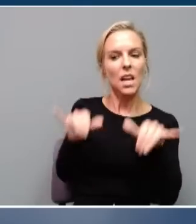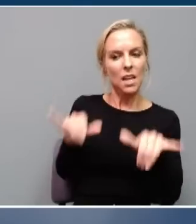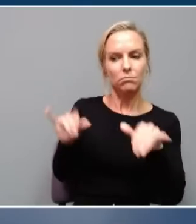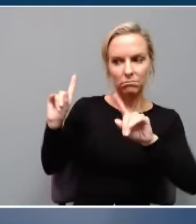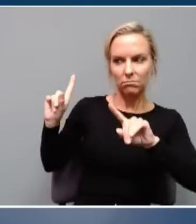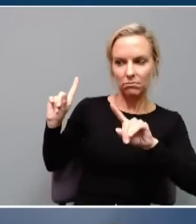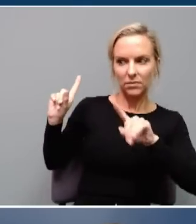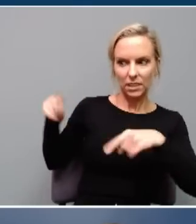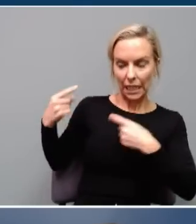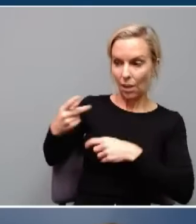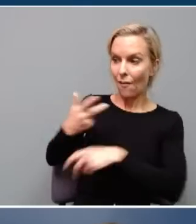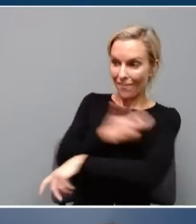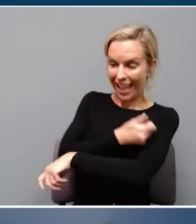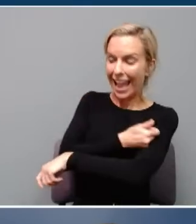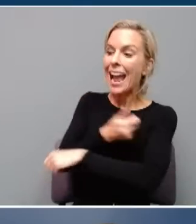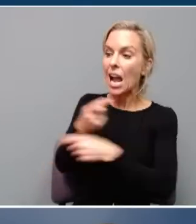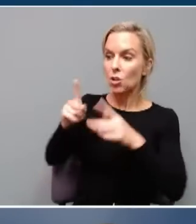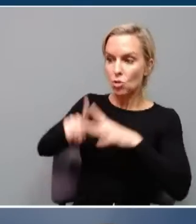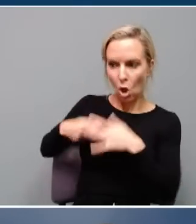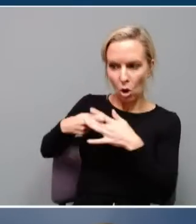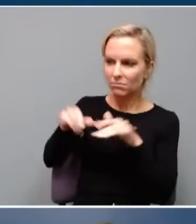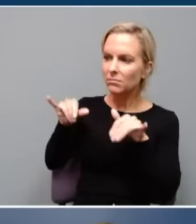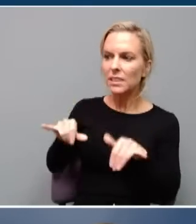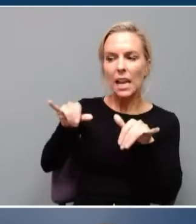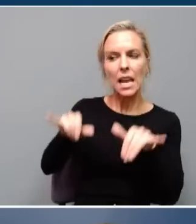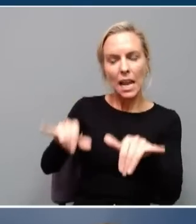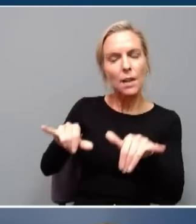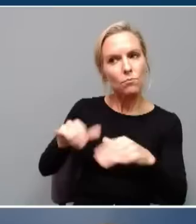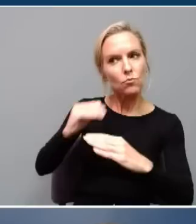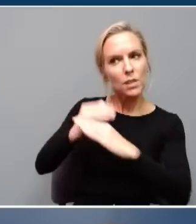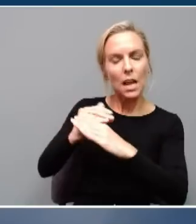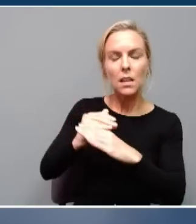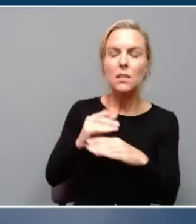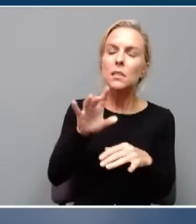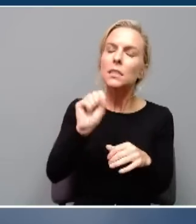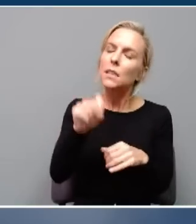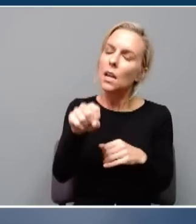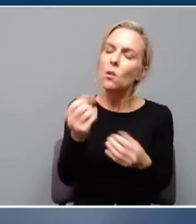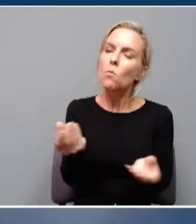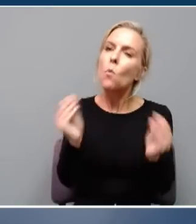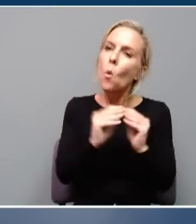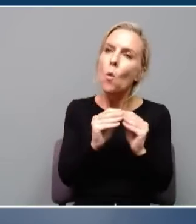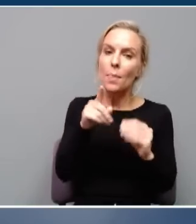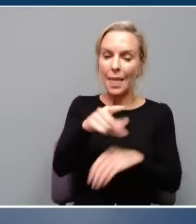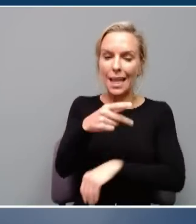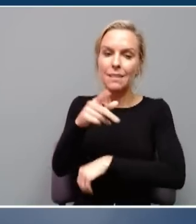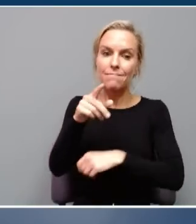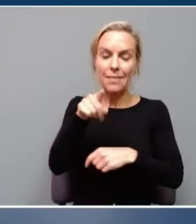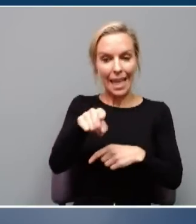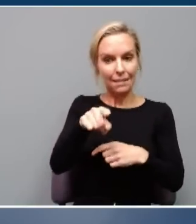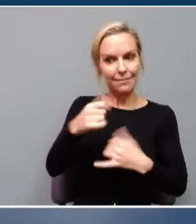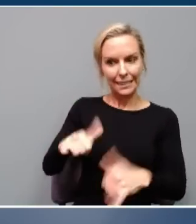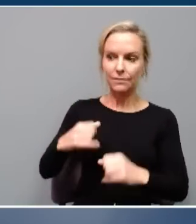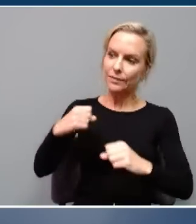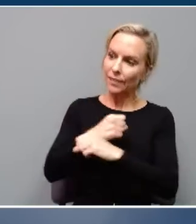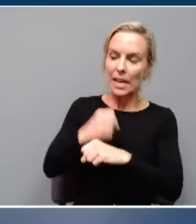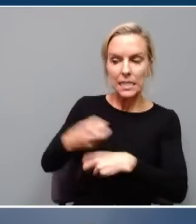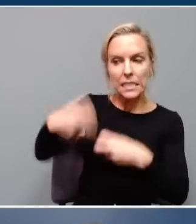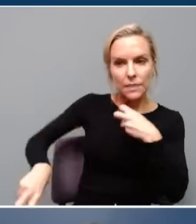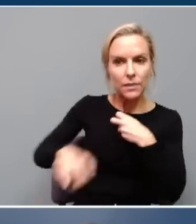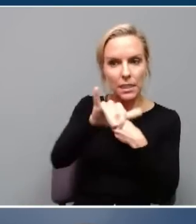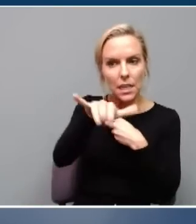Yes, you should do a couple more things to protect yourself because what we're fighting is that much more difficult. But